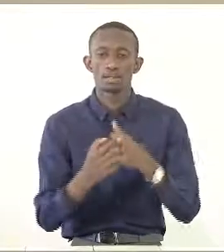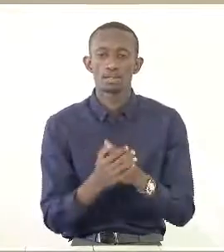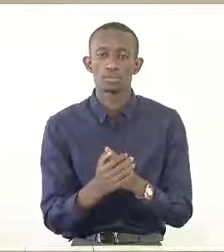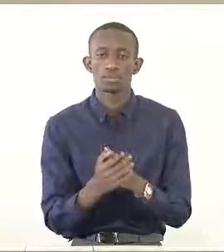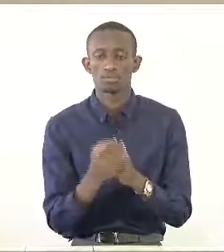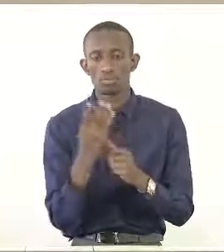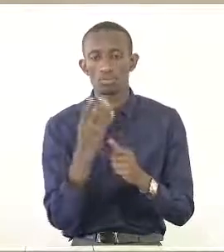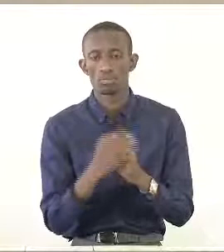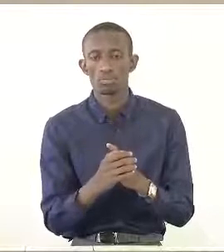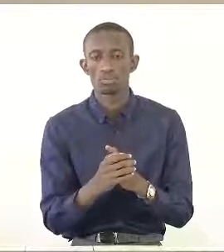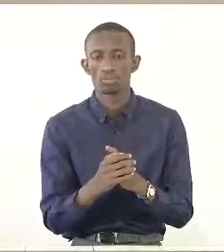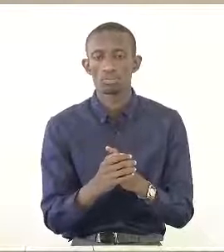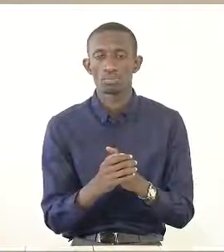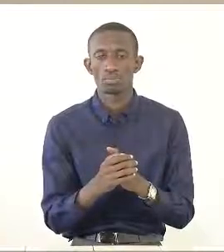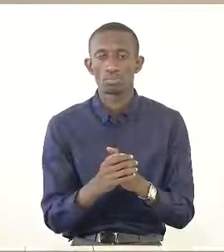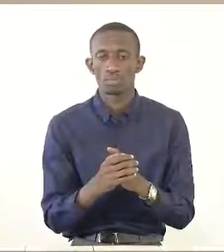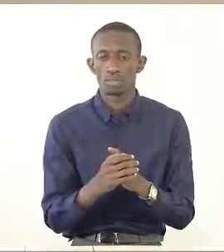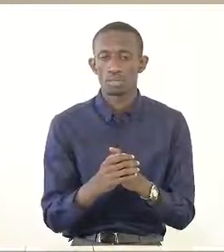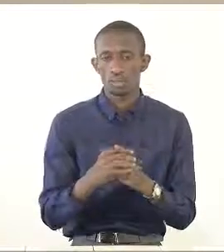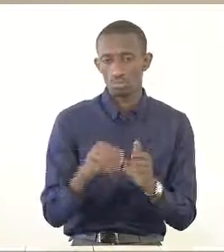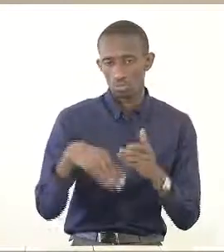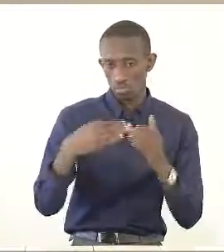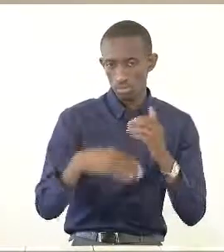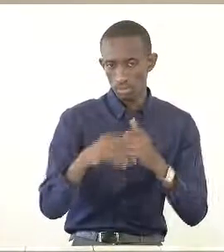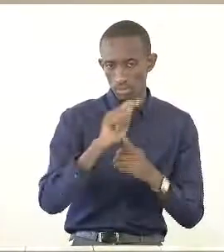z minus, this is